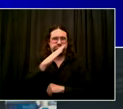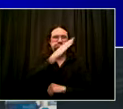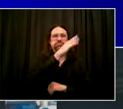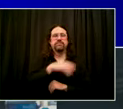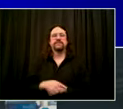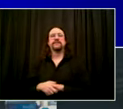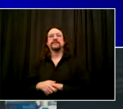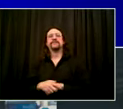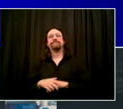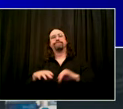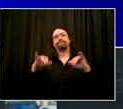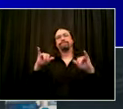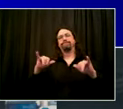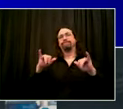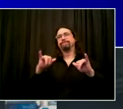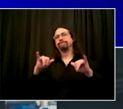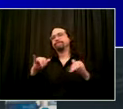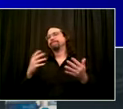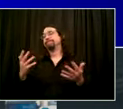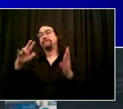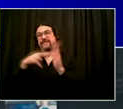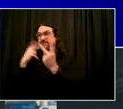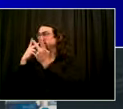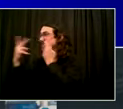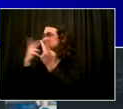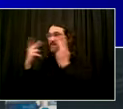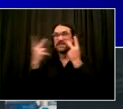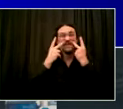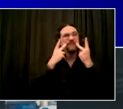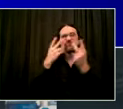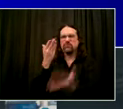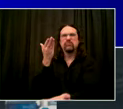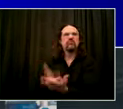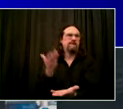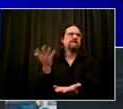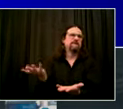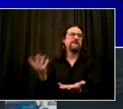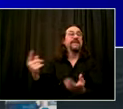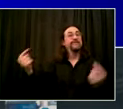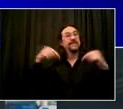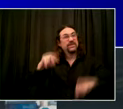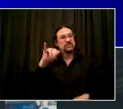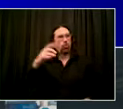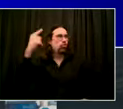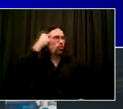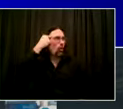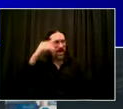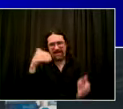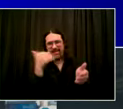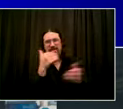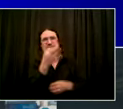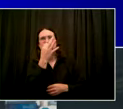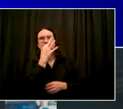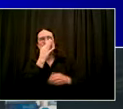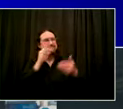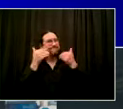worse all the time. We're going to work with the state of New York, and we have been working together throughout this crisis. We're going to work with the state of New York to